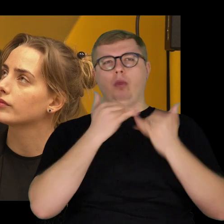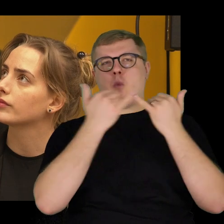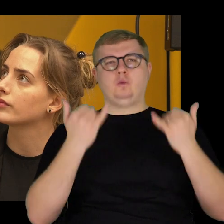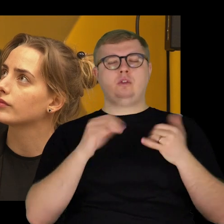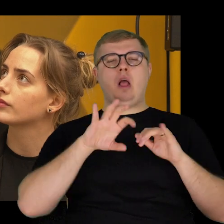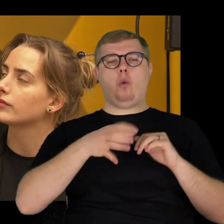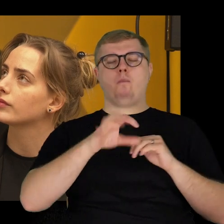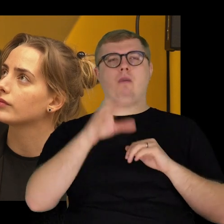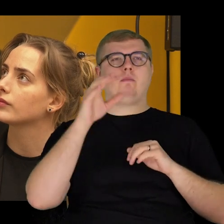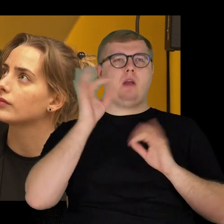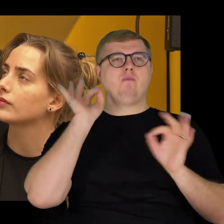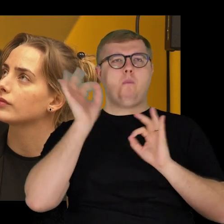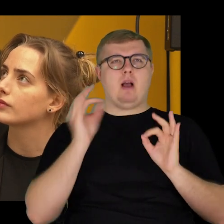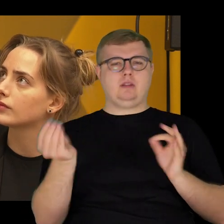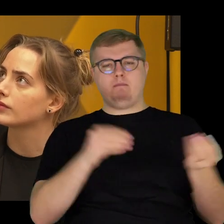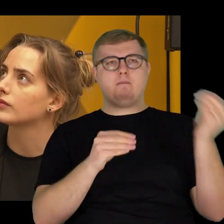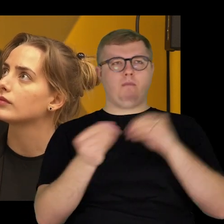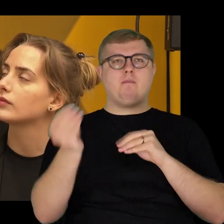data types. For example, you can use